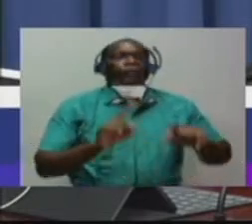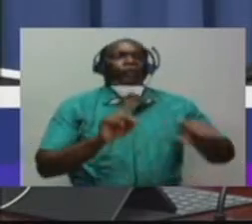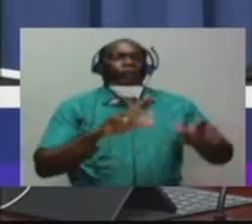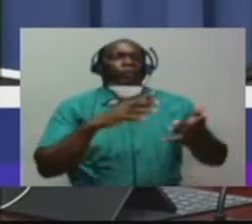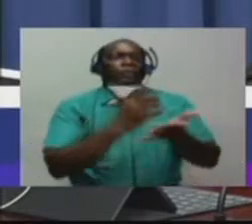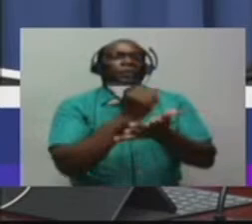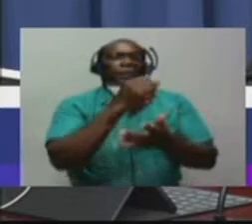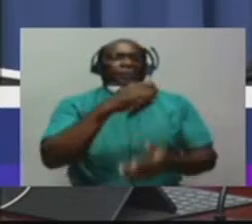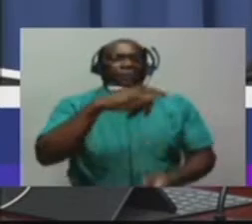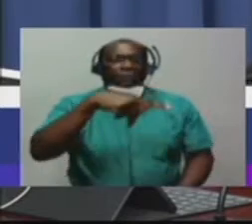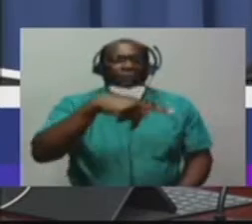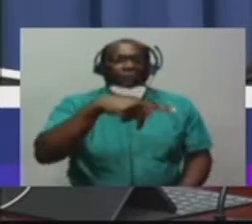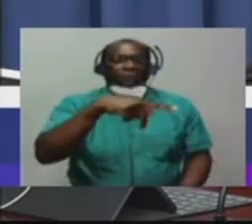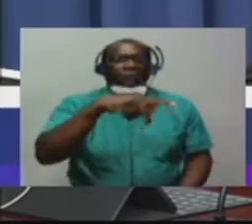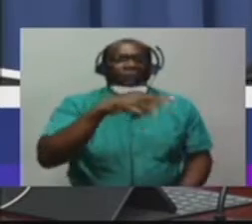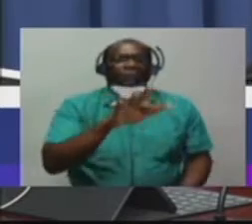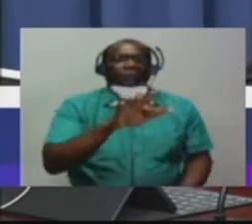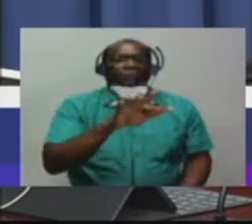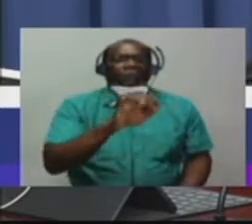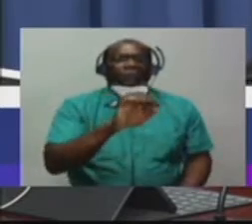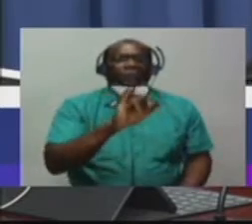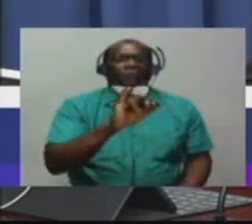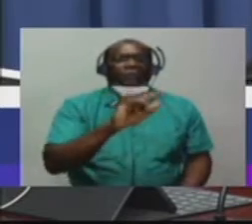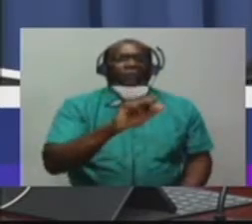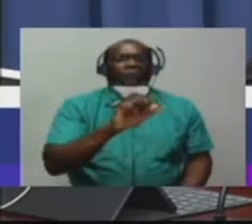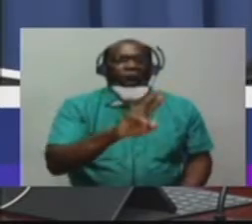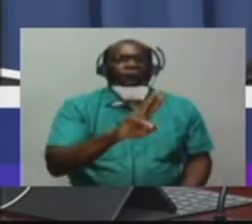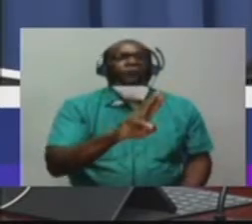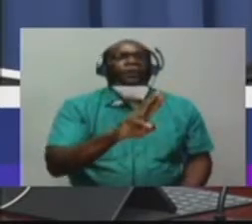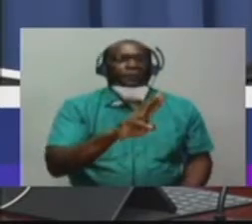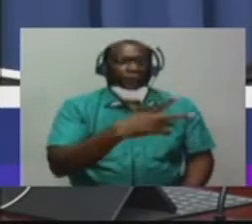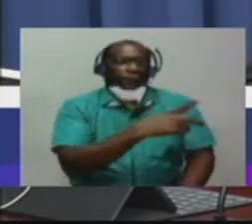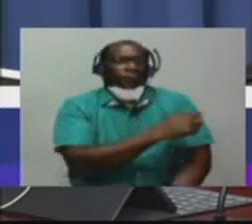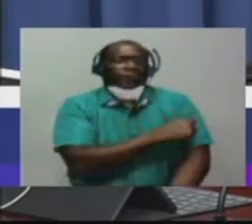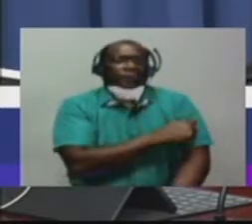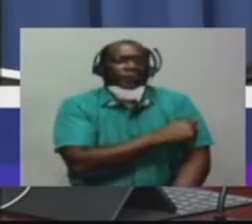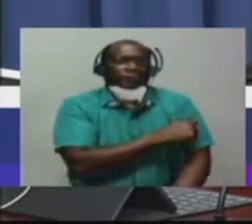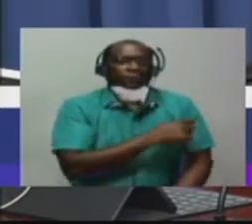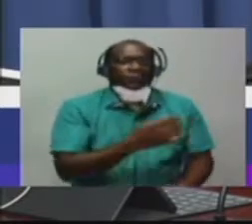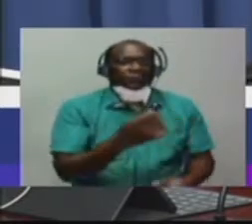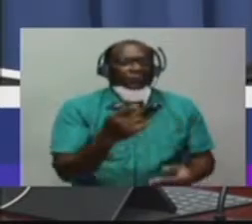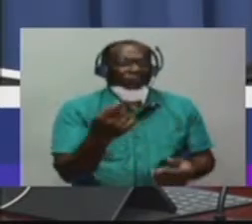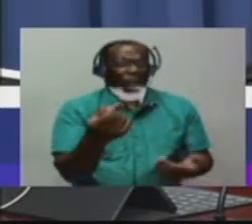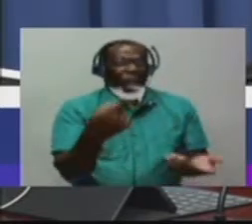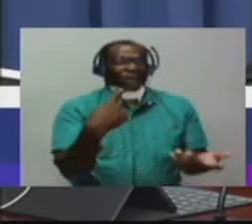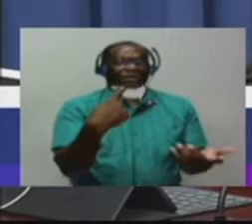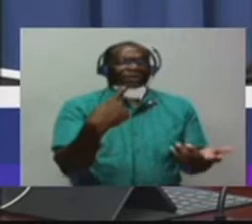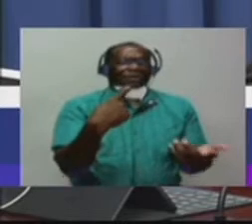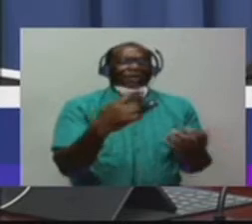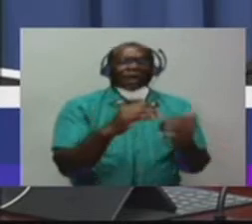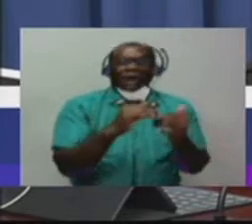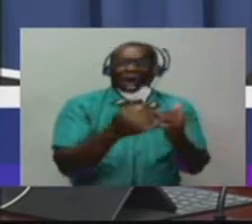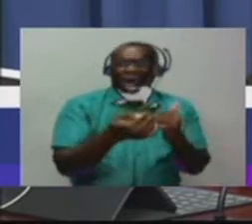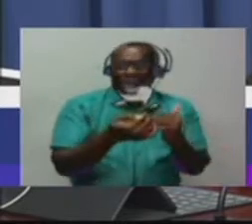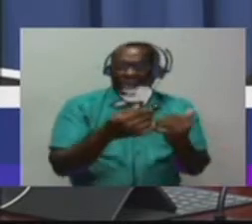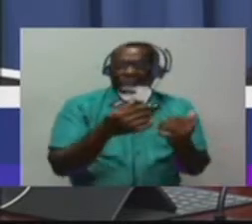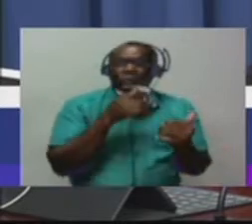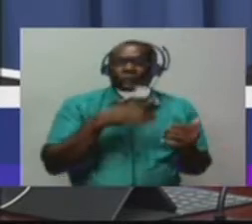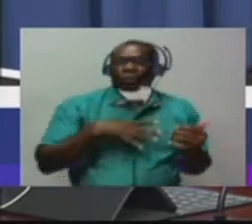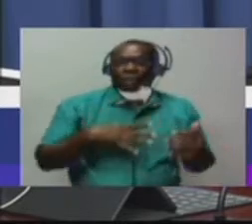the question has been coming, how do women in the private sector access the vaccine? So let's just give